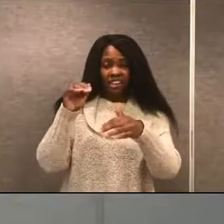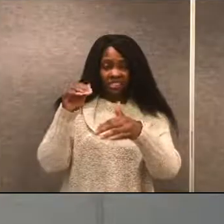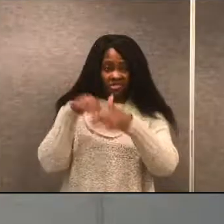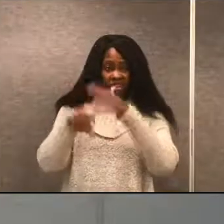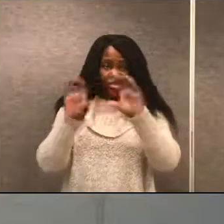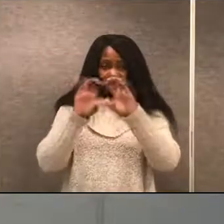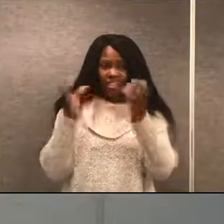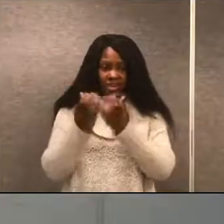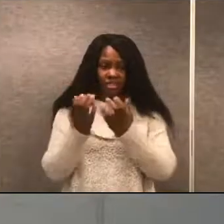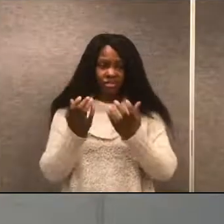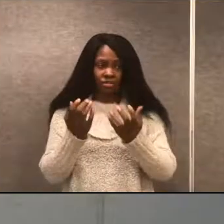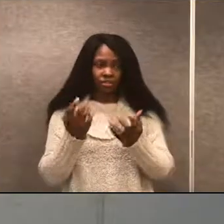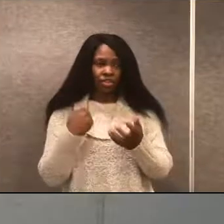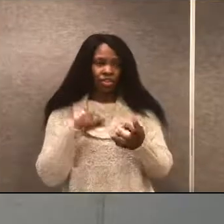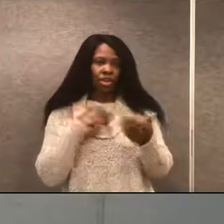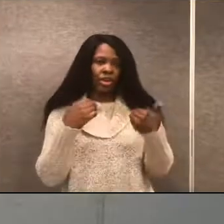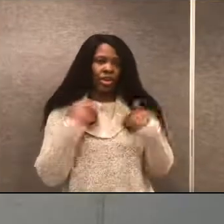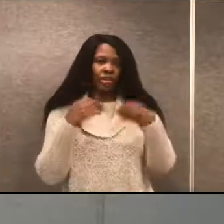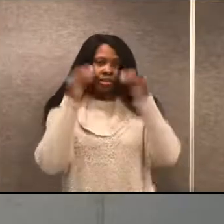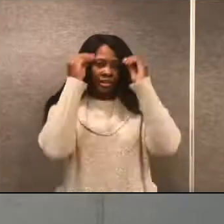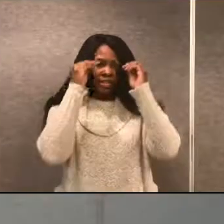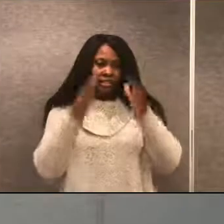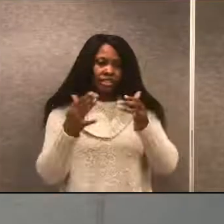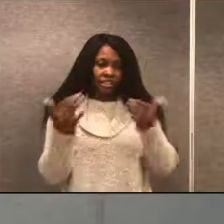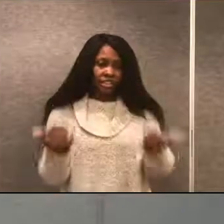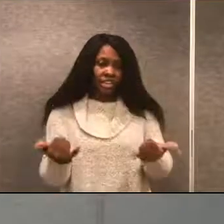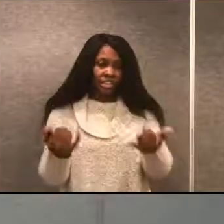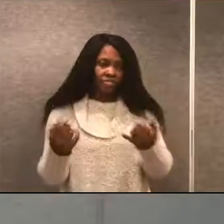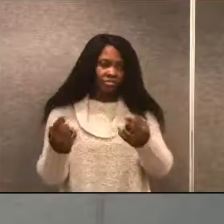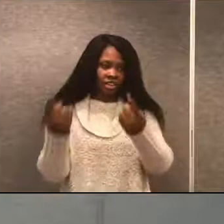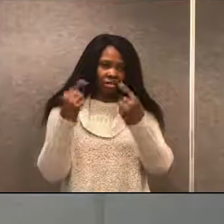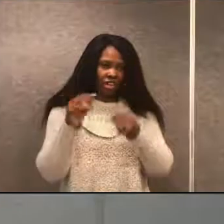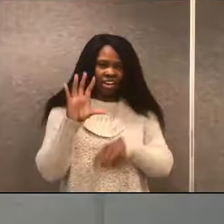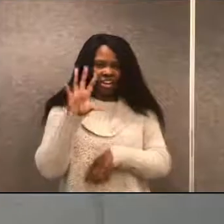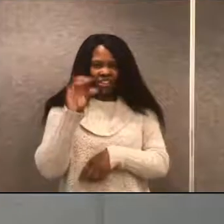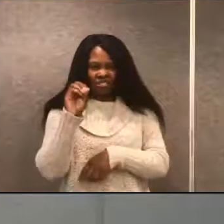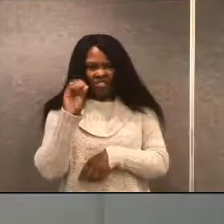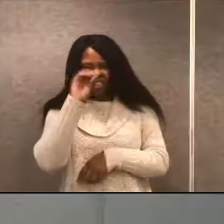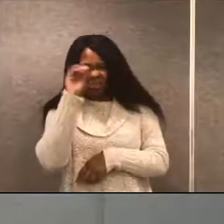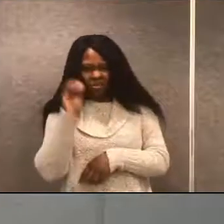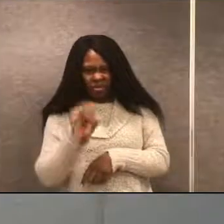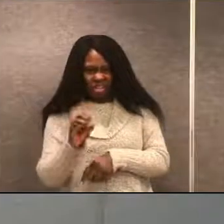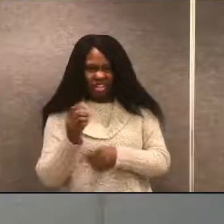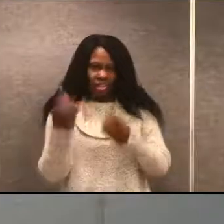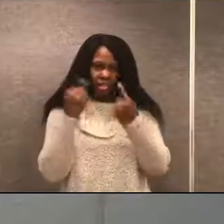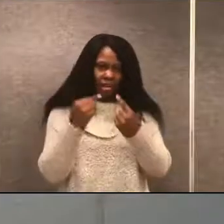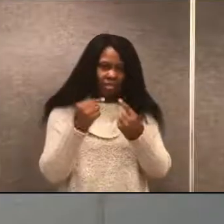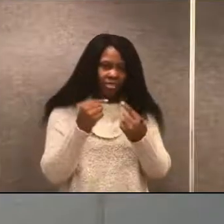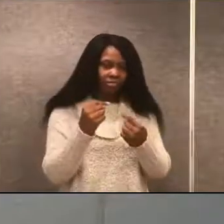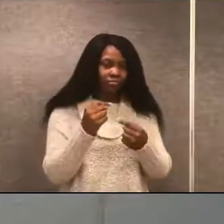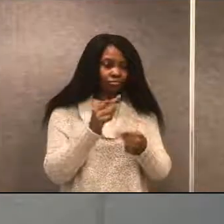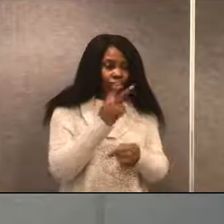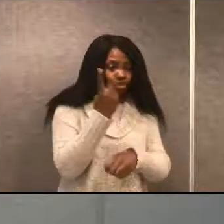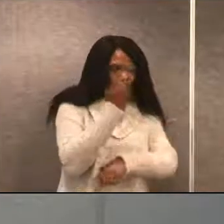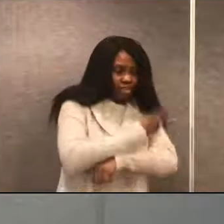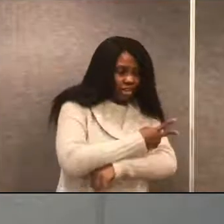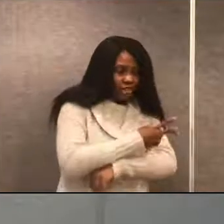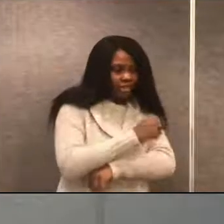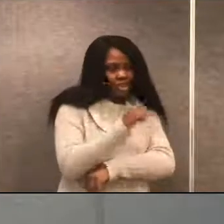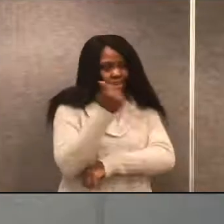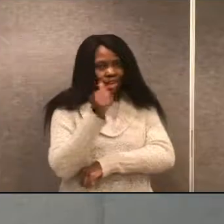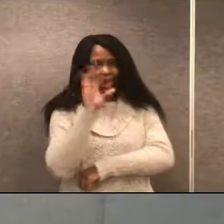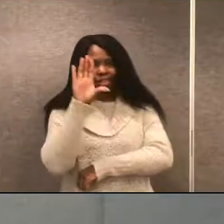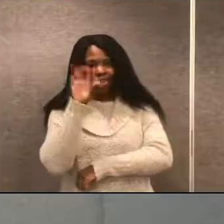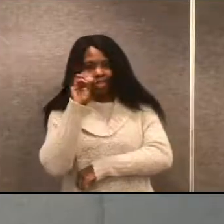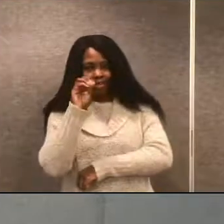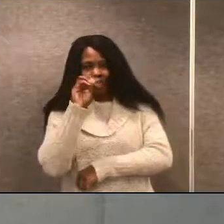them coming in, like right now, we have really basically 50% of the building coming in Monday and Tuesday, and 50% of the staff coming in on Thursday and Friday. So it's not